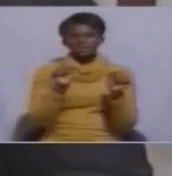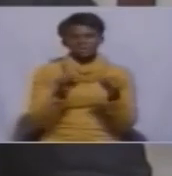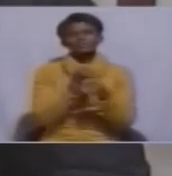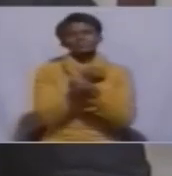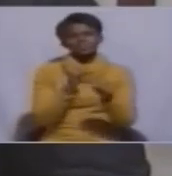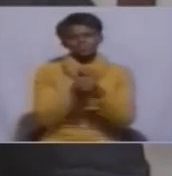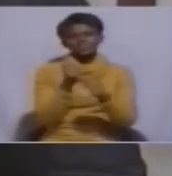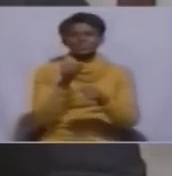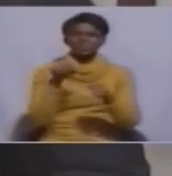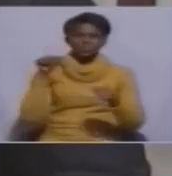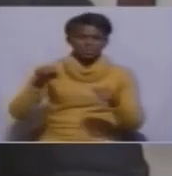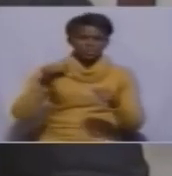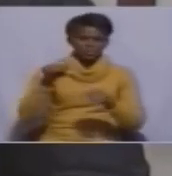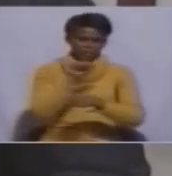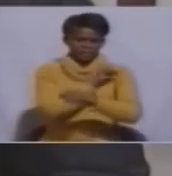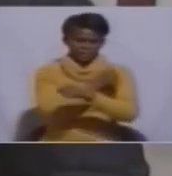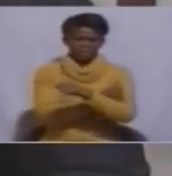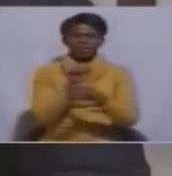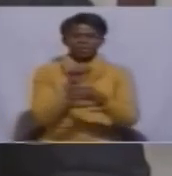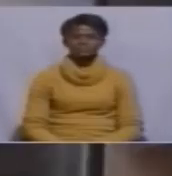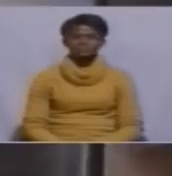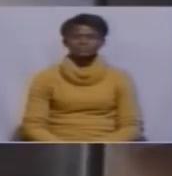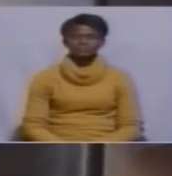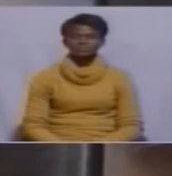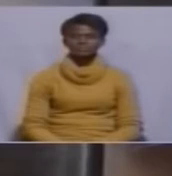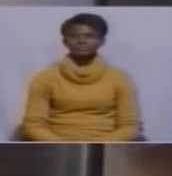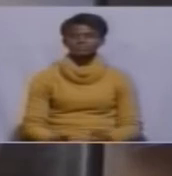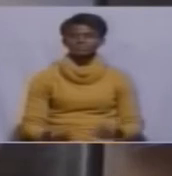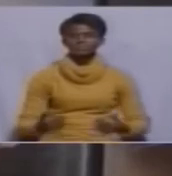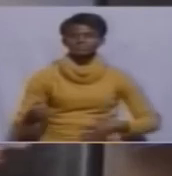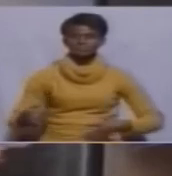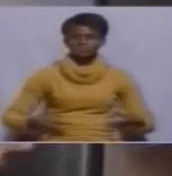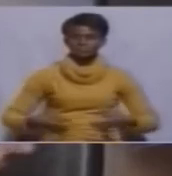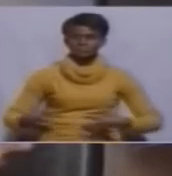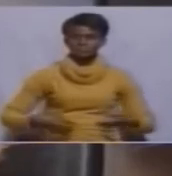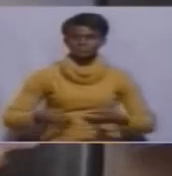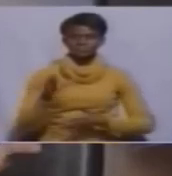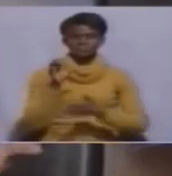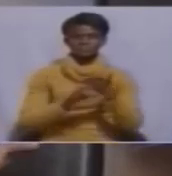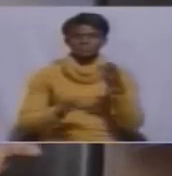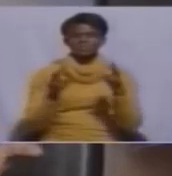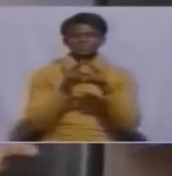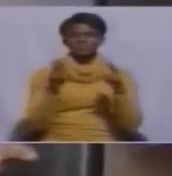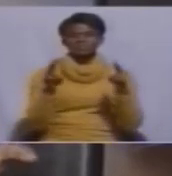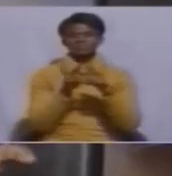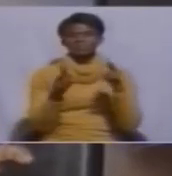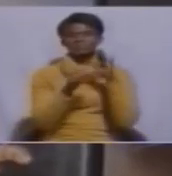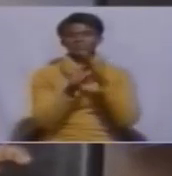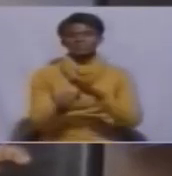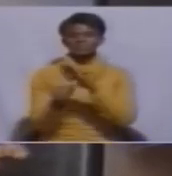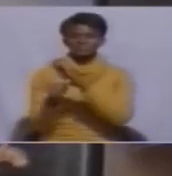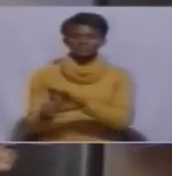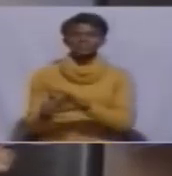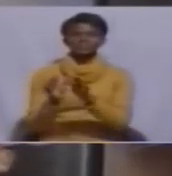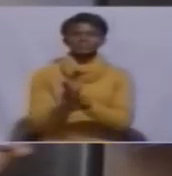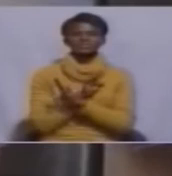qualifications authority or indeed by the examinations council of Zambia. And the complaint that this clause particularly is very discriminatory, considering that so many Zambians